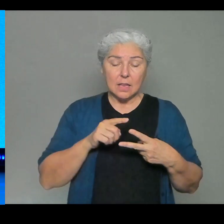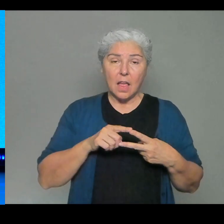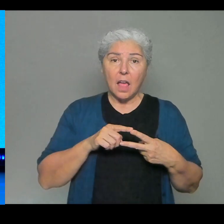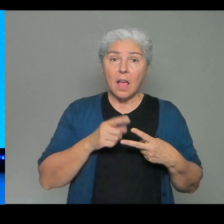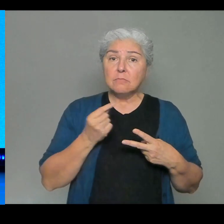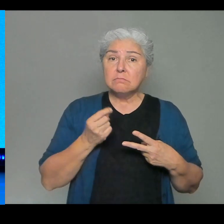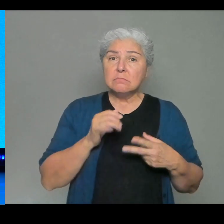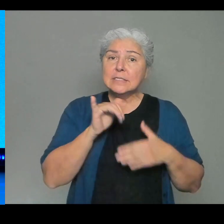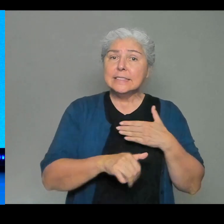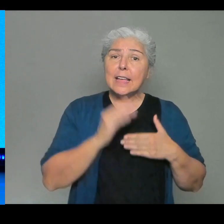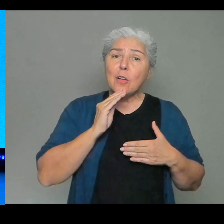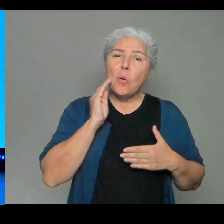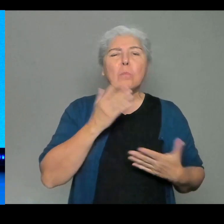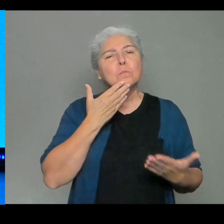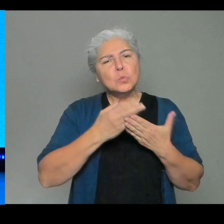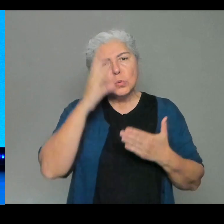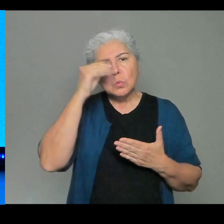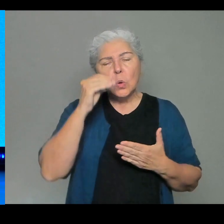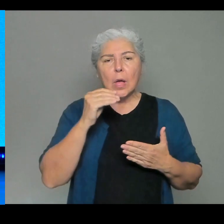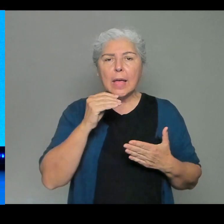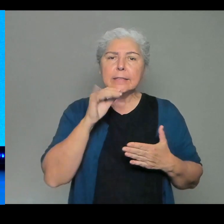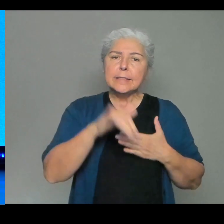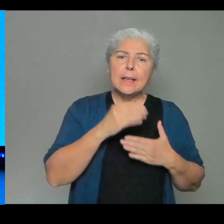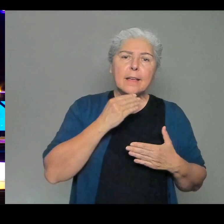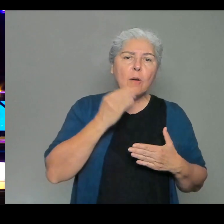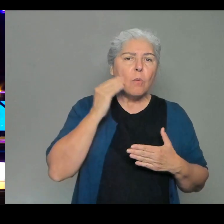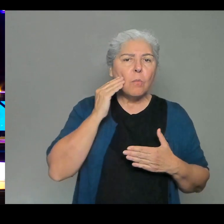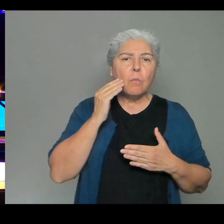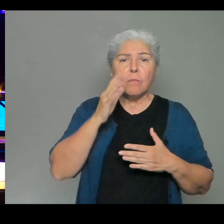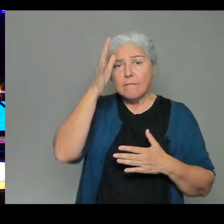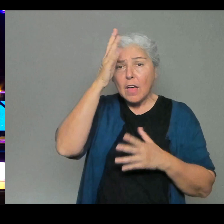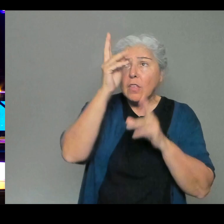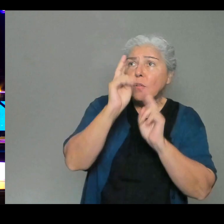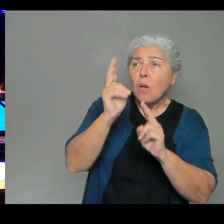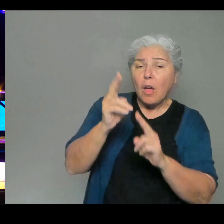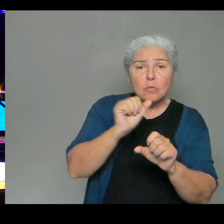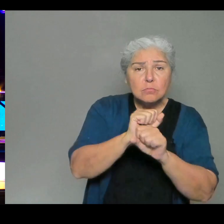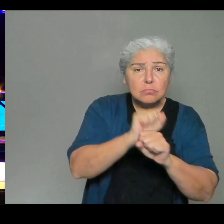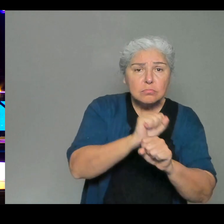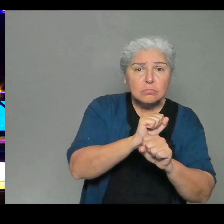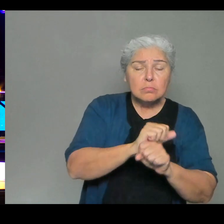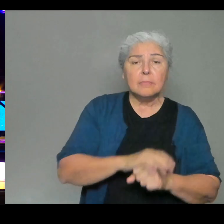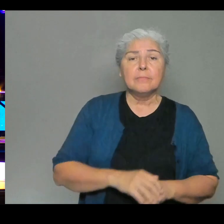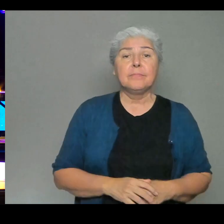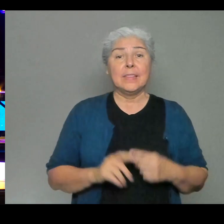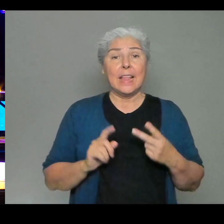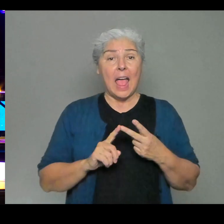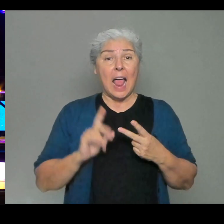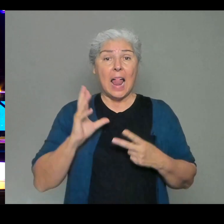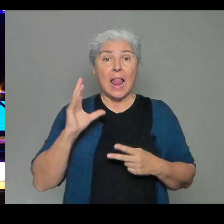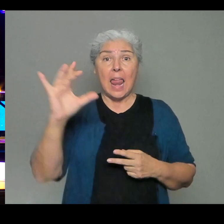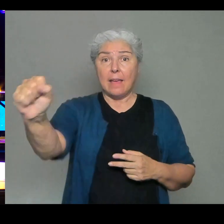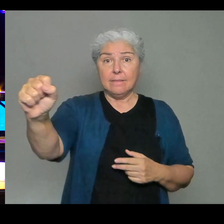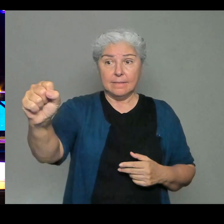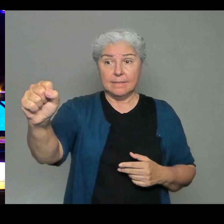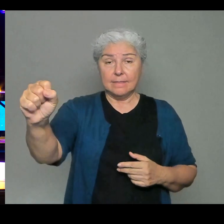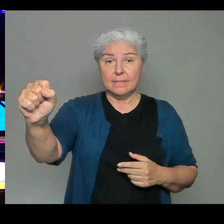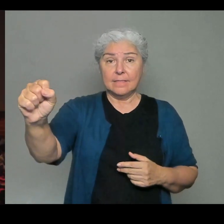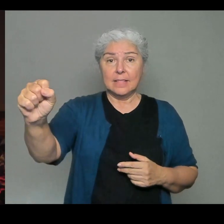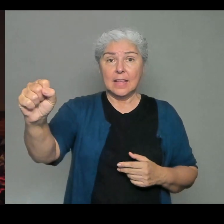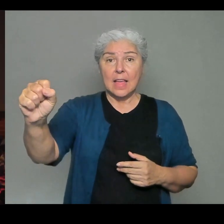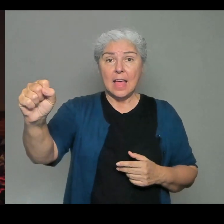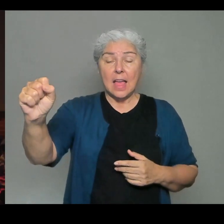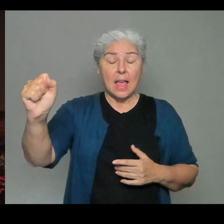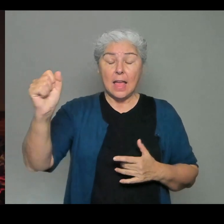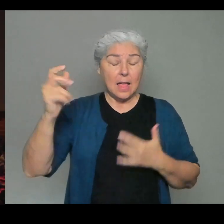The other son, he stays home. He's a good boy. He wants to stay home and honor his father. And then the son who